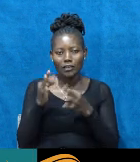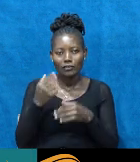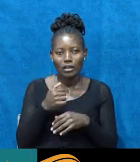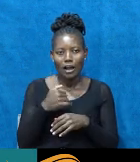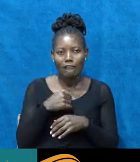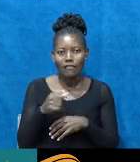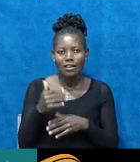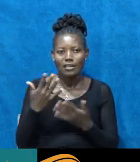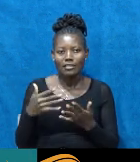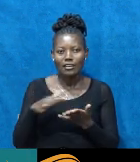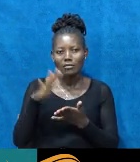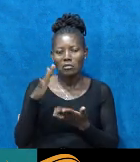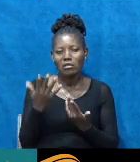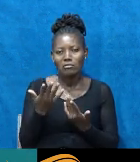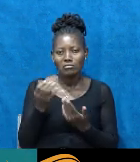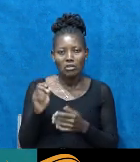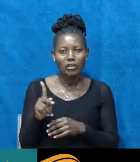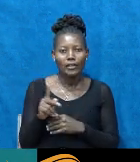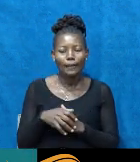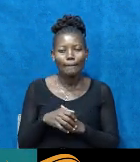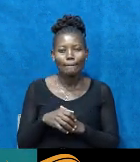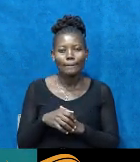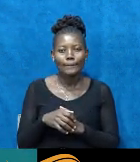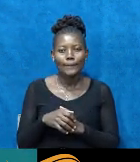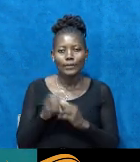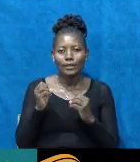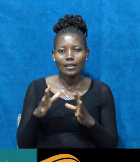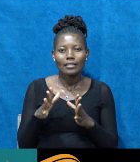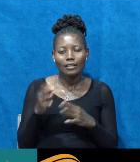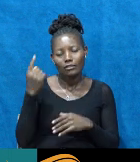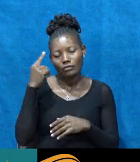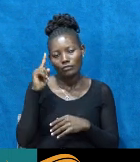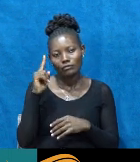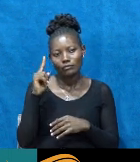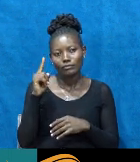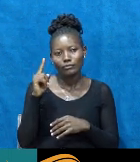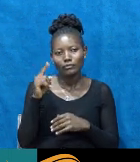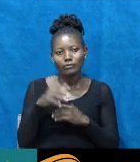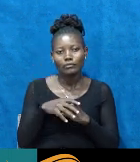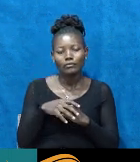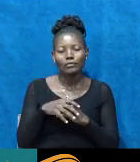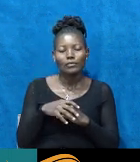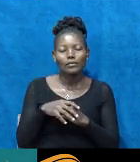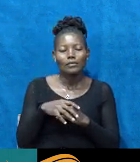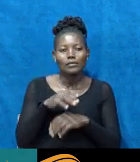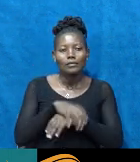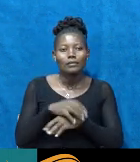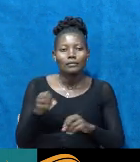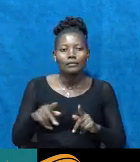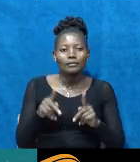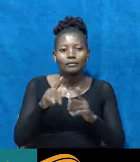chat. Oh, that's Tom. Okay. If there's nothing for the presenter, let me take this opportunity